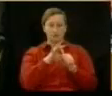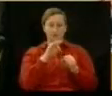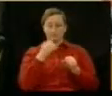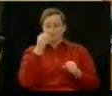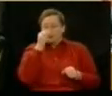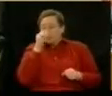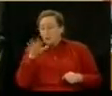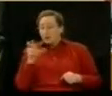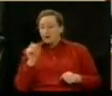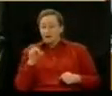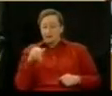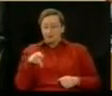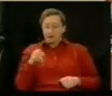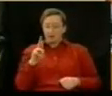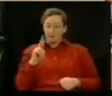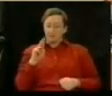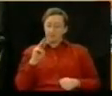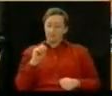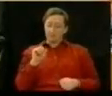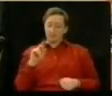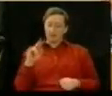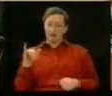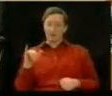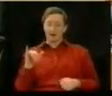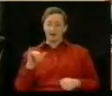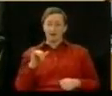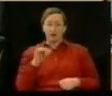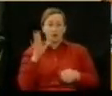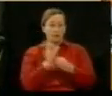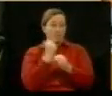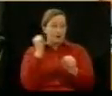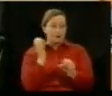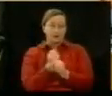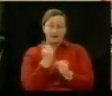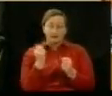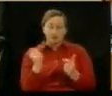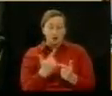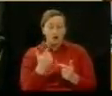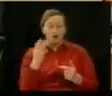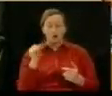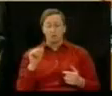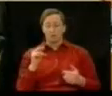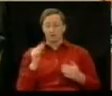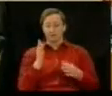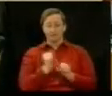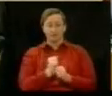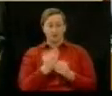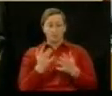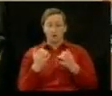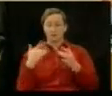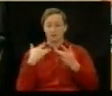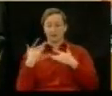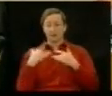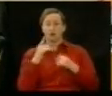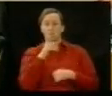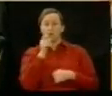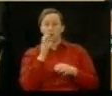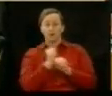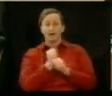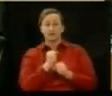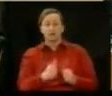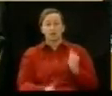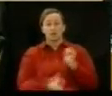there's a primary or if it's a winner-take-all. Anybody who wants to be considered gets on the ballot, and whoever gets the most votes in each